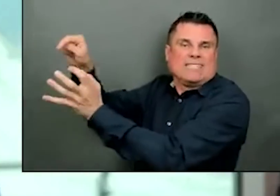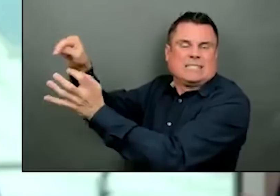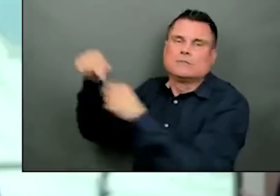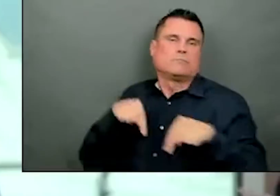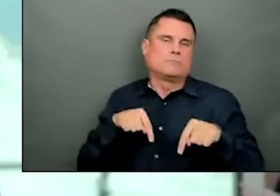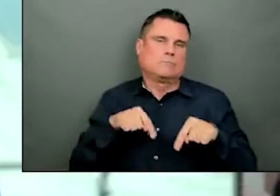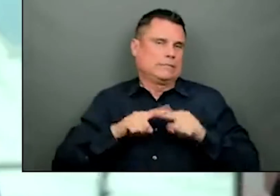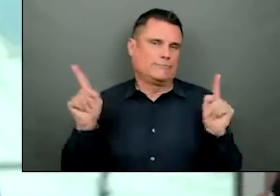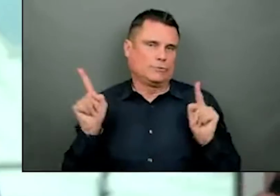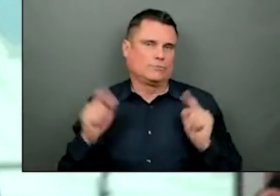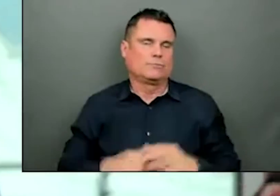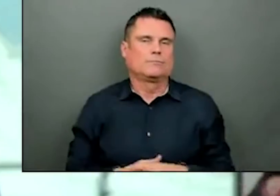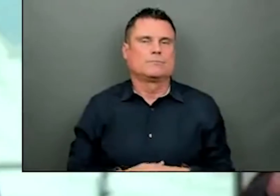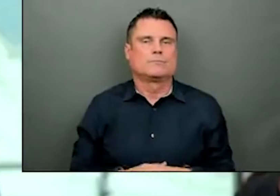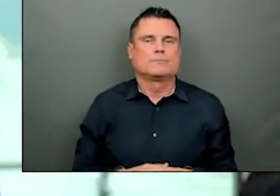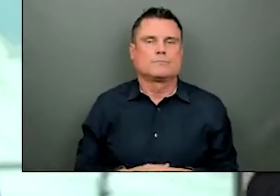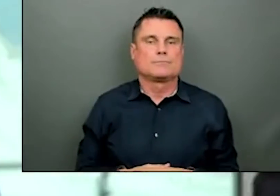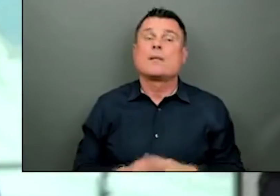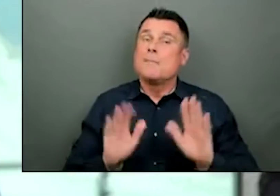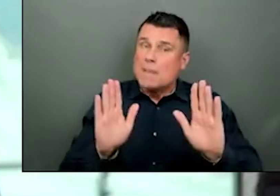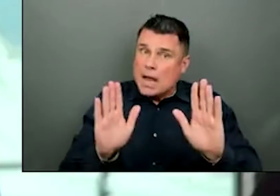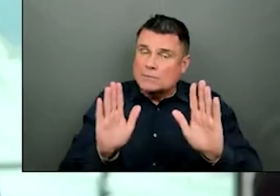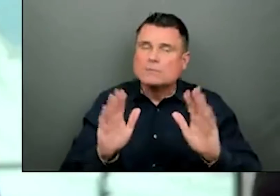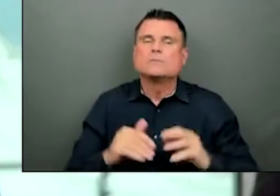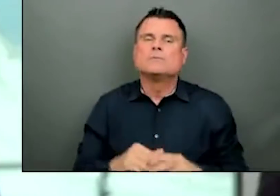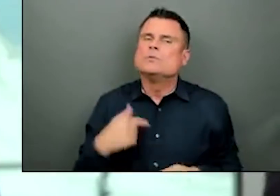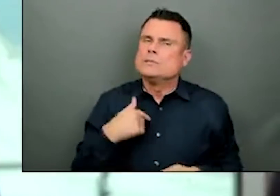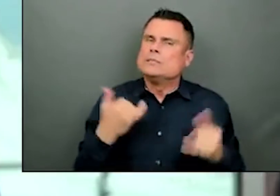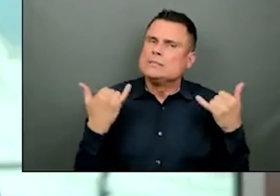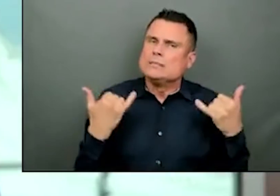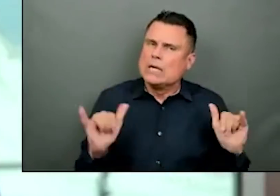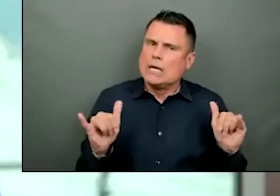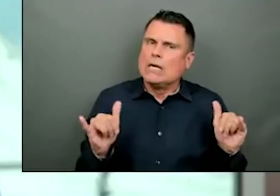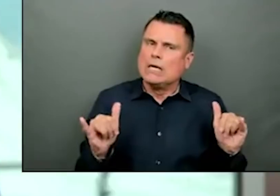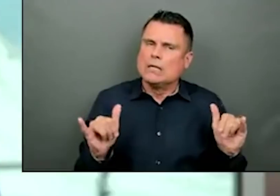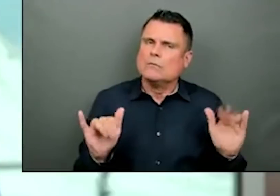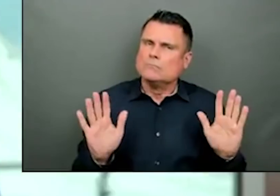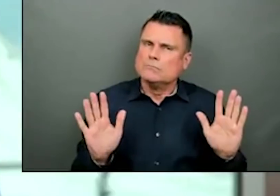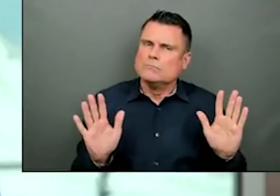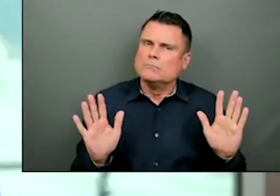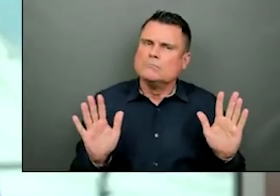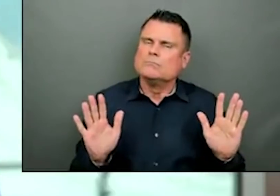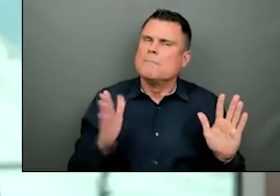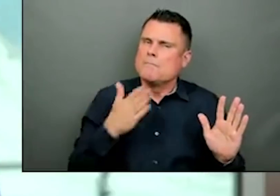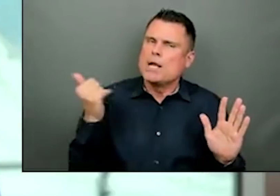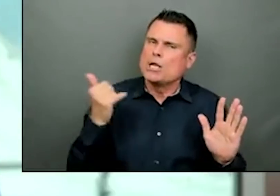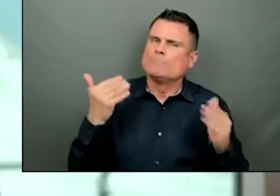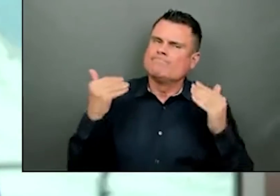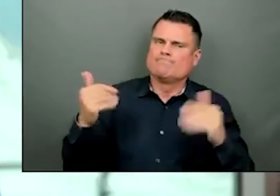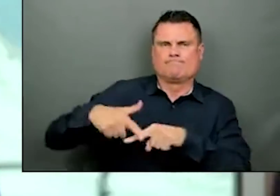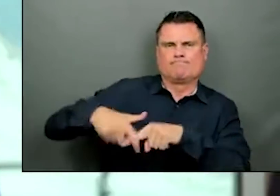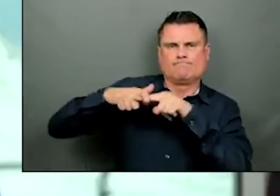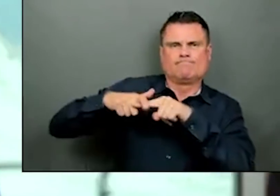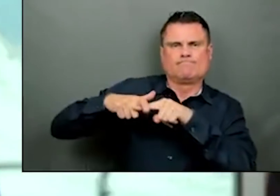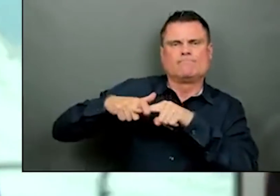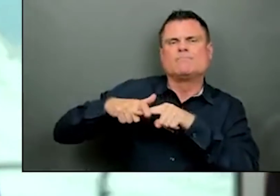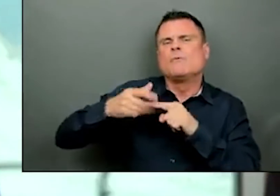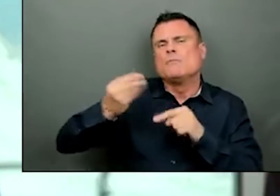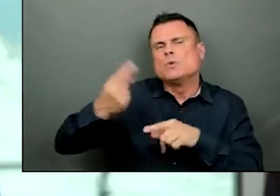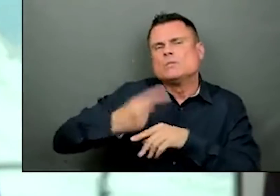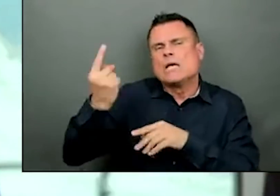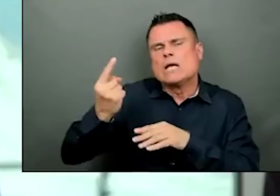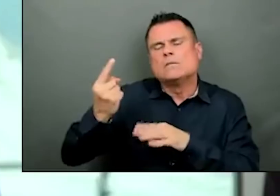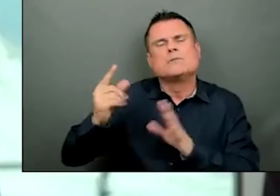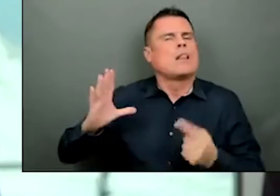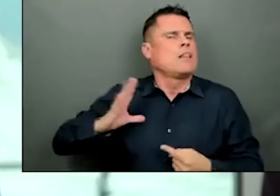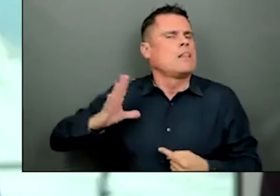these very rare events anyway. But there is a test and there is treatment. So if you have any